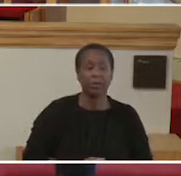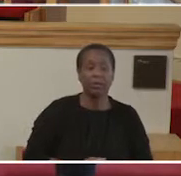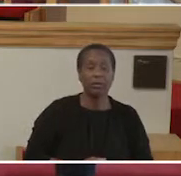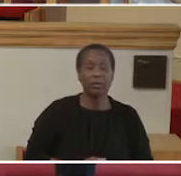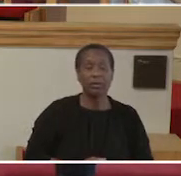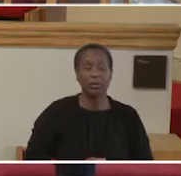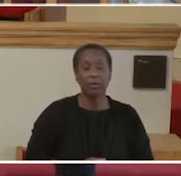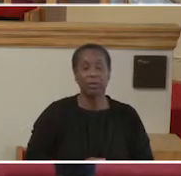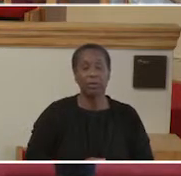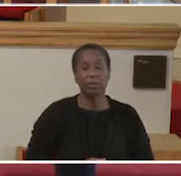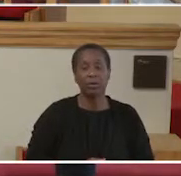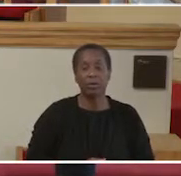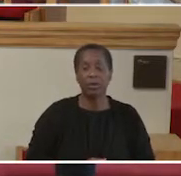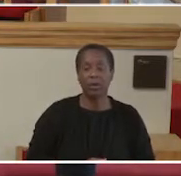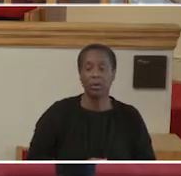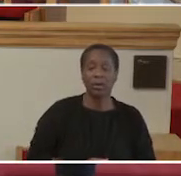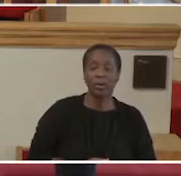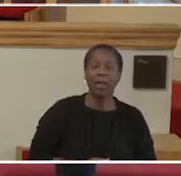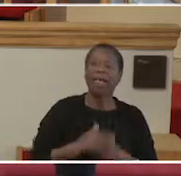keeping.